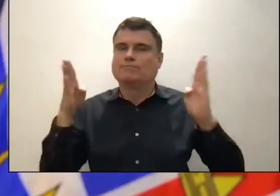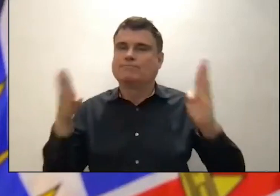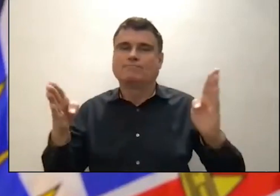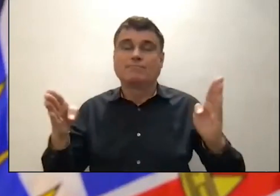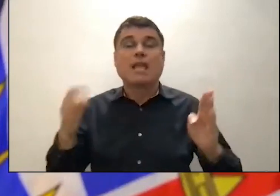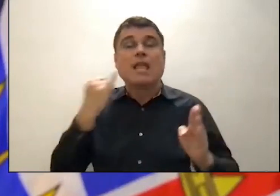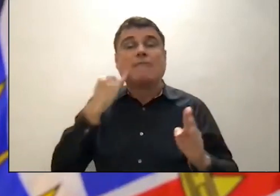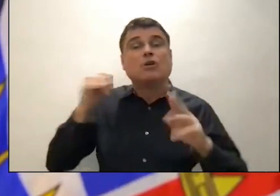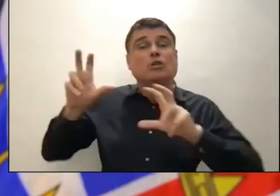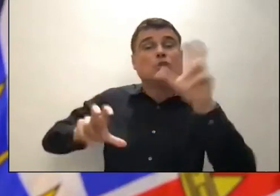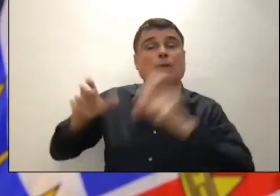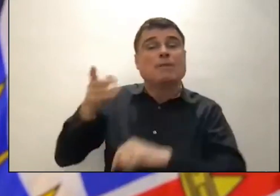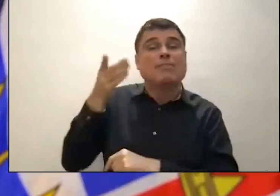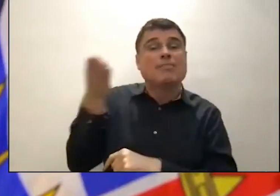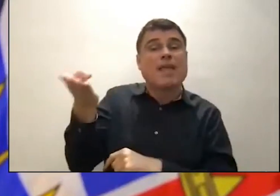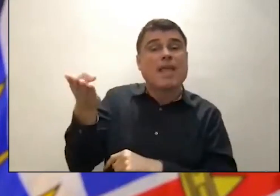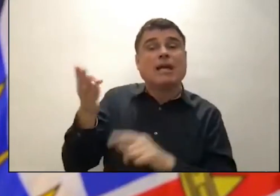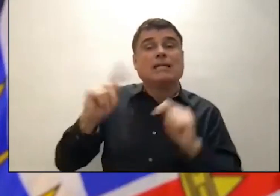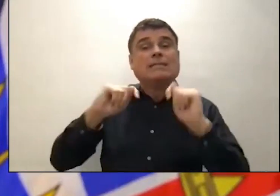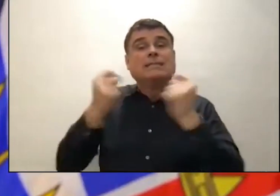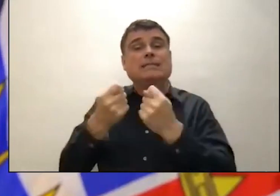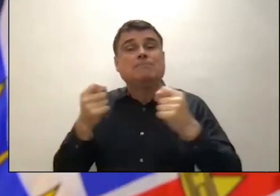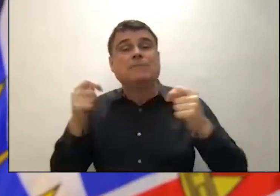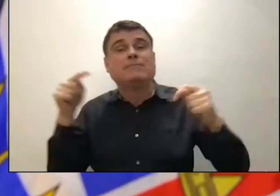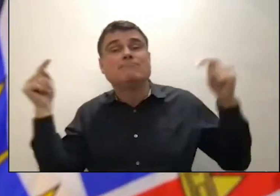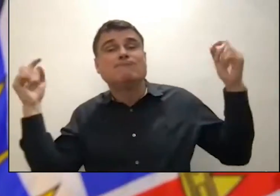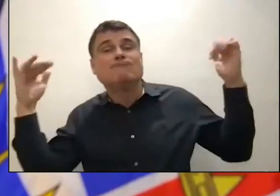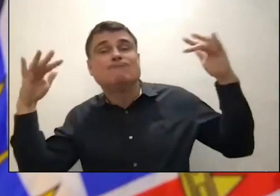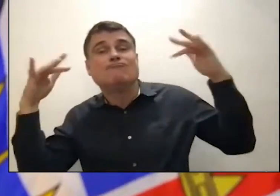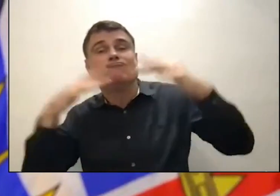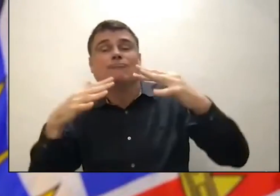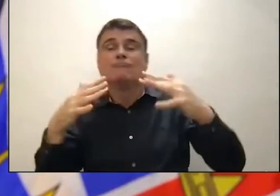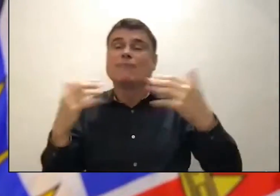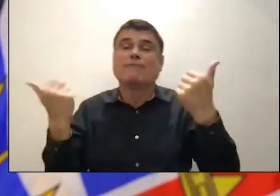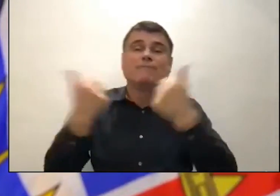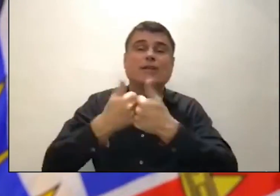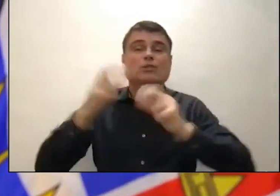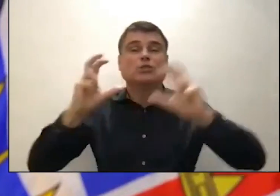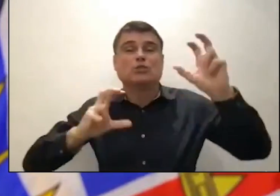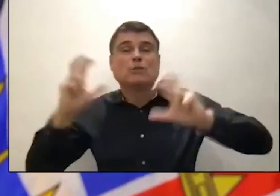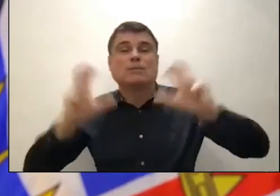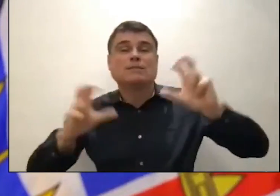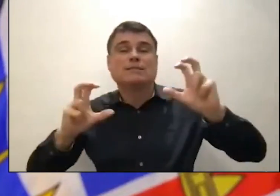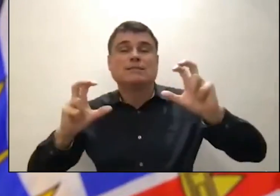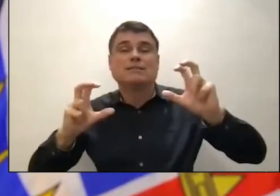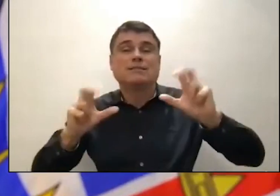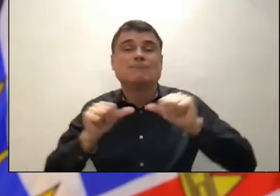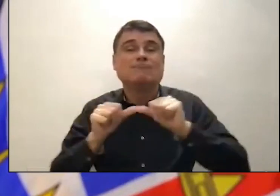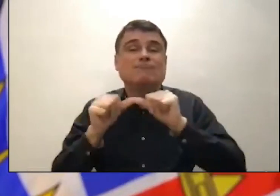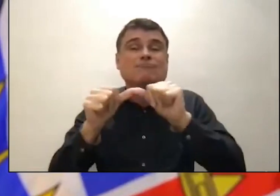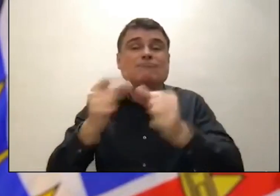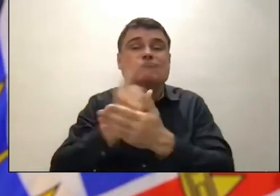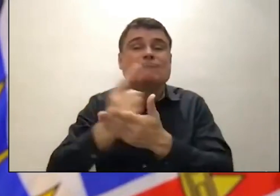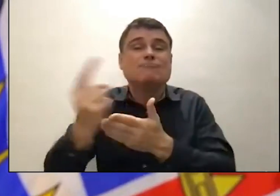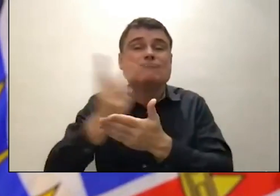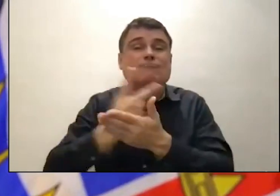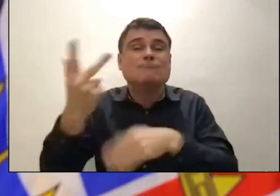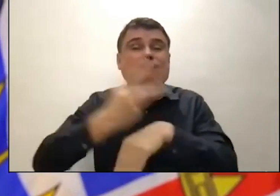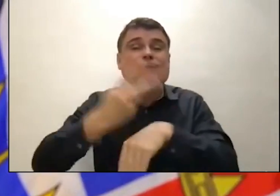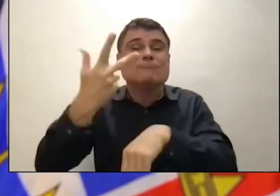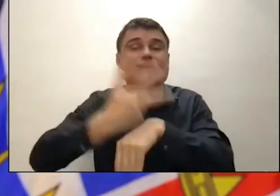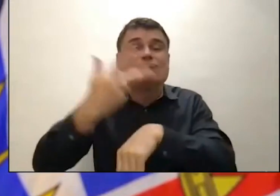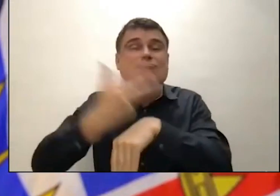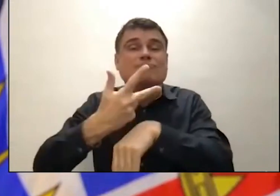coming together over a period of days, those are events where we can see spread of this virus and then taking it back to different